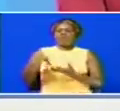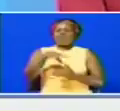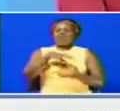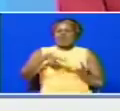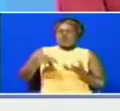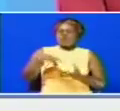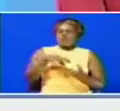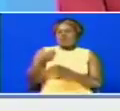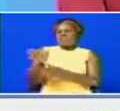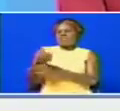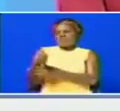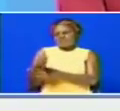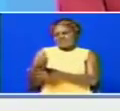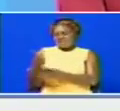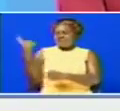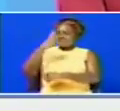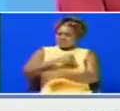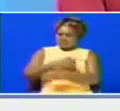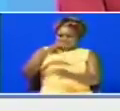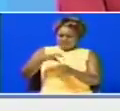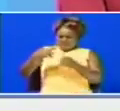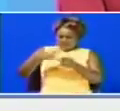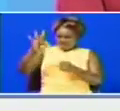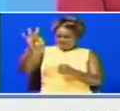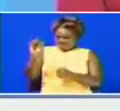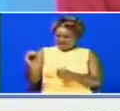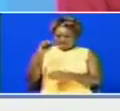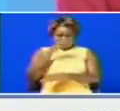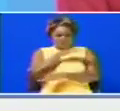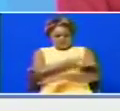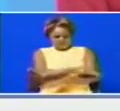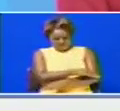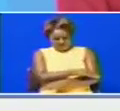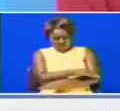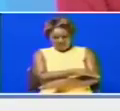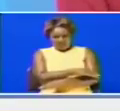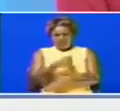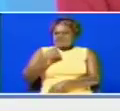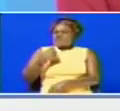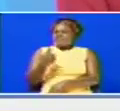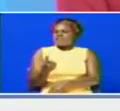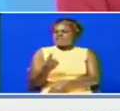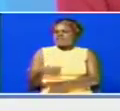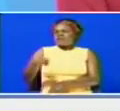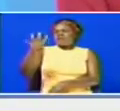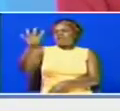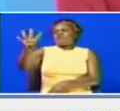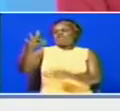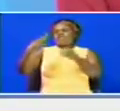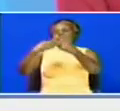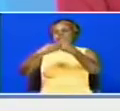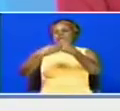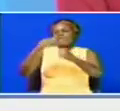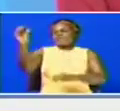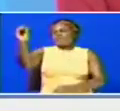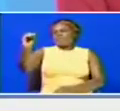On Thursday, polling day, at 9:30 in the evening, he came out to say that there was a